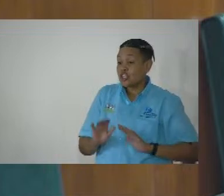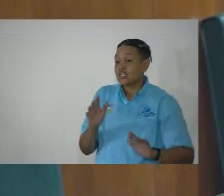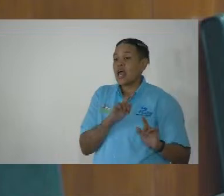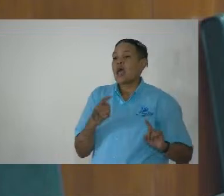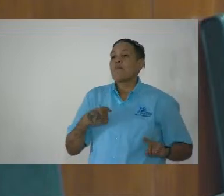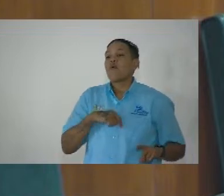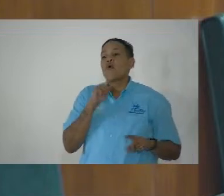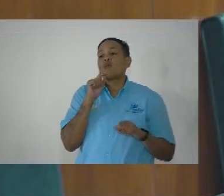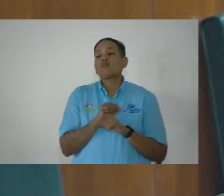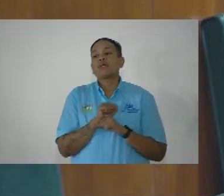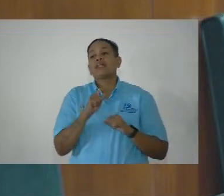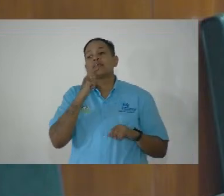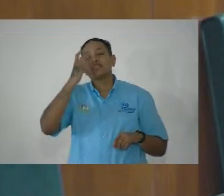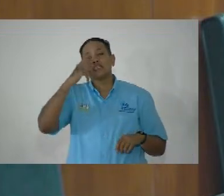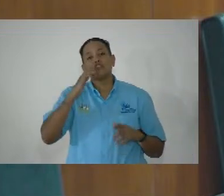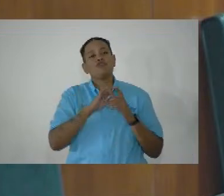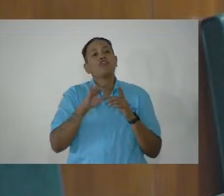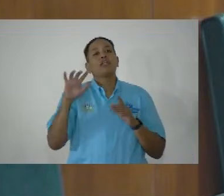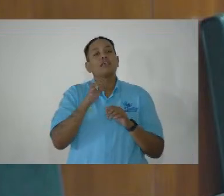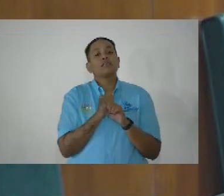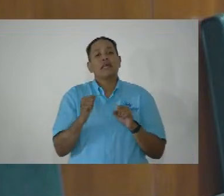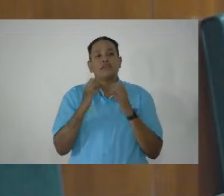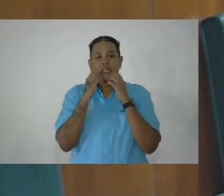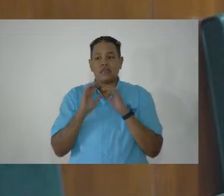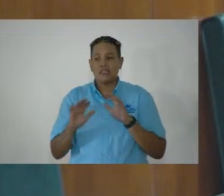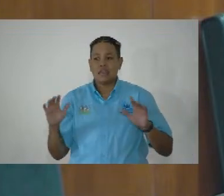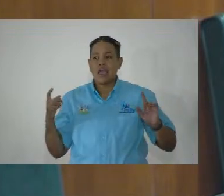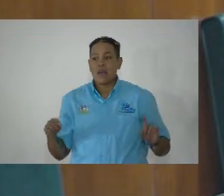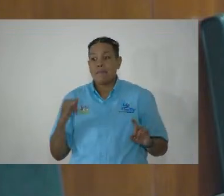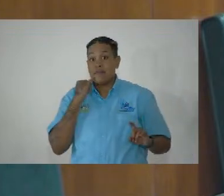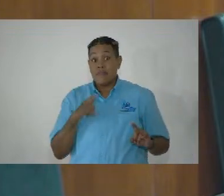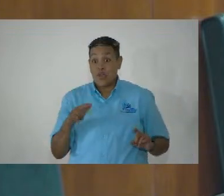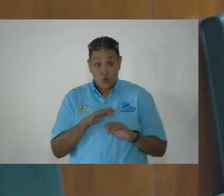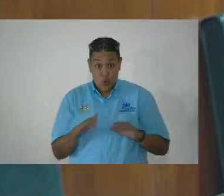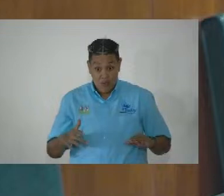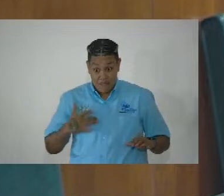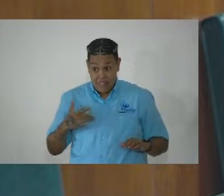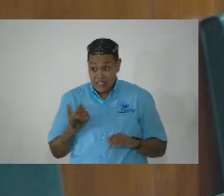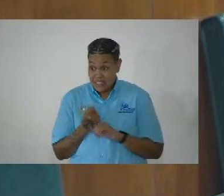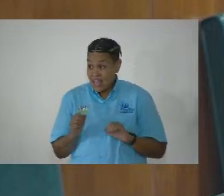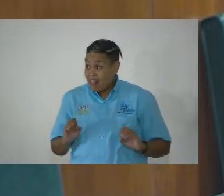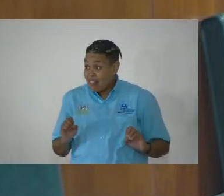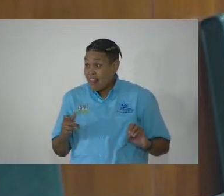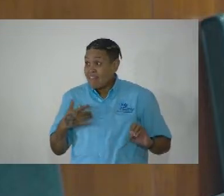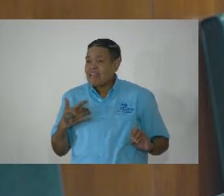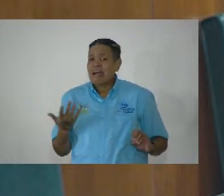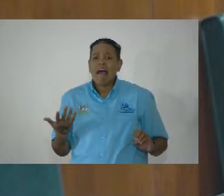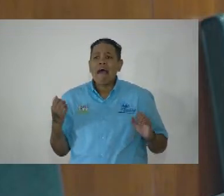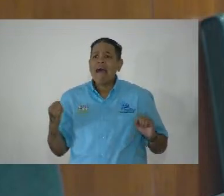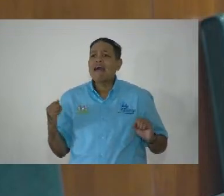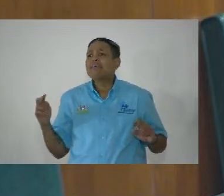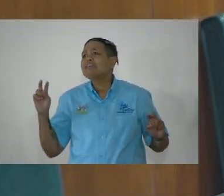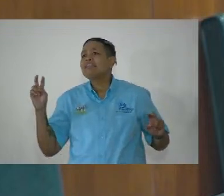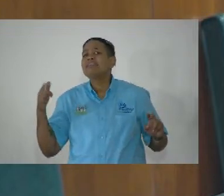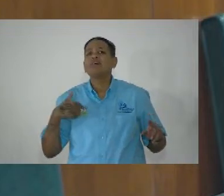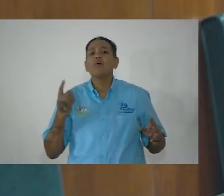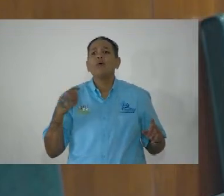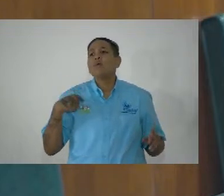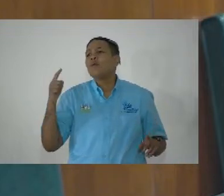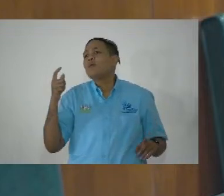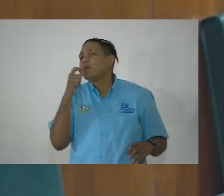are really serious about their safety. And that if they don't feel they have anybody else that they can turn to as a victim of